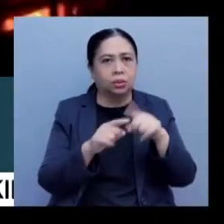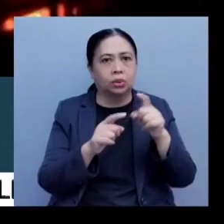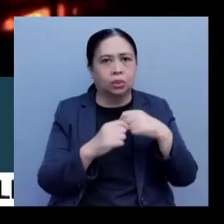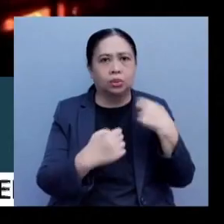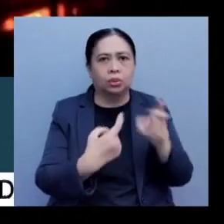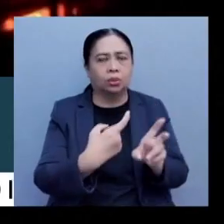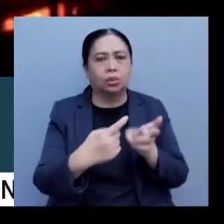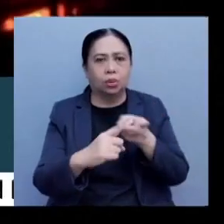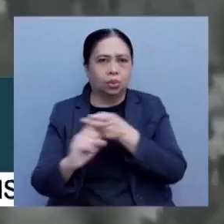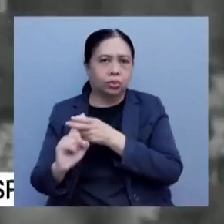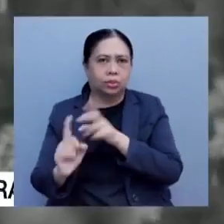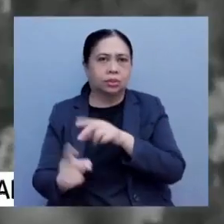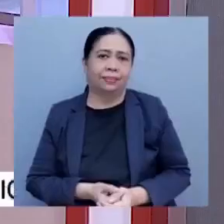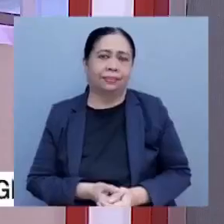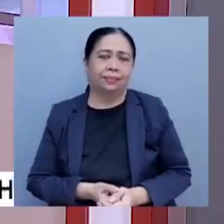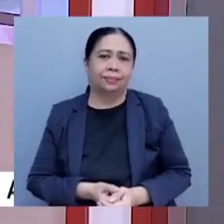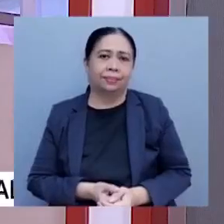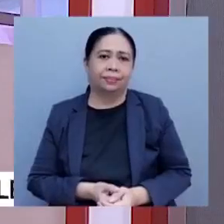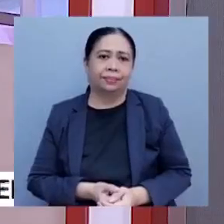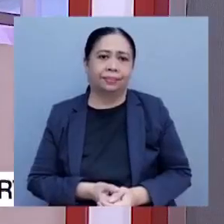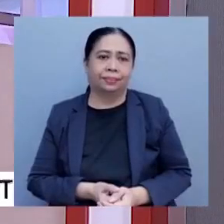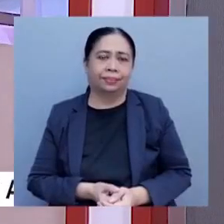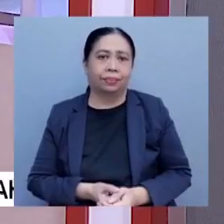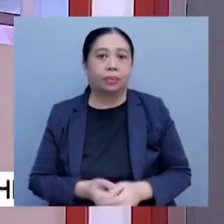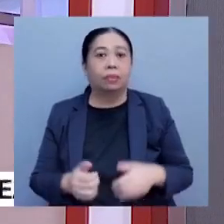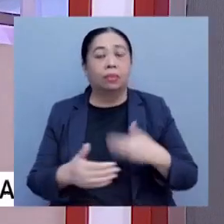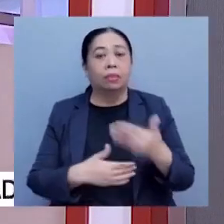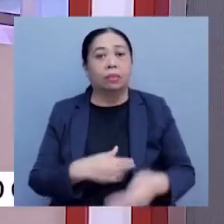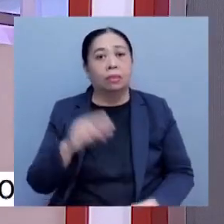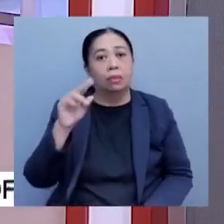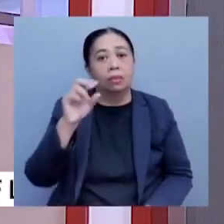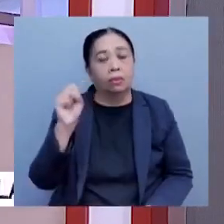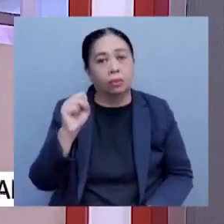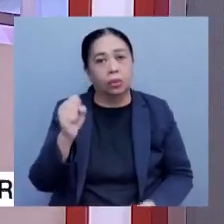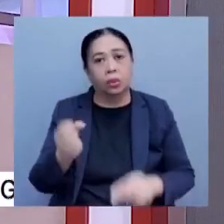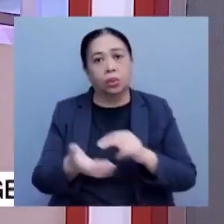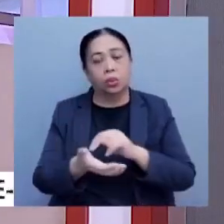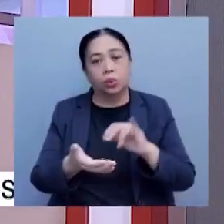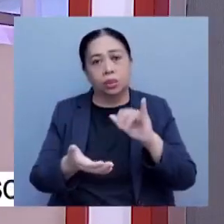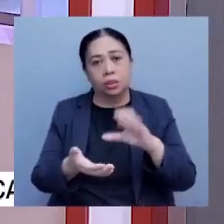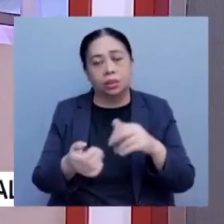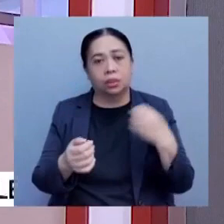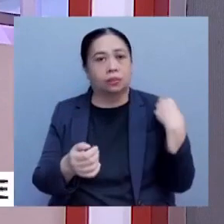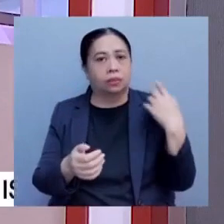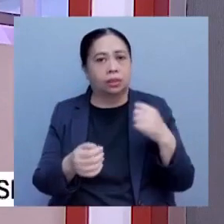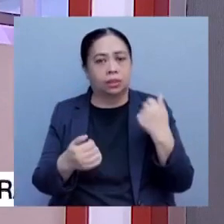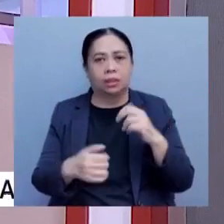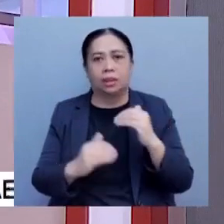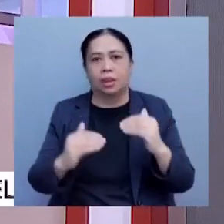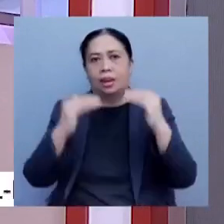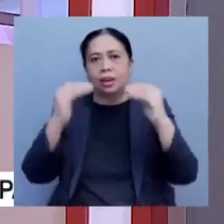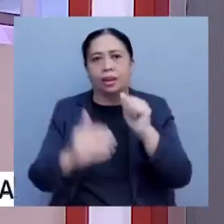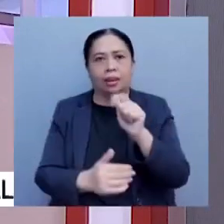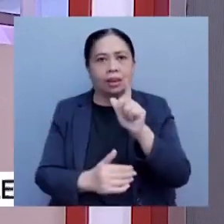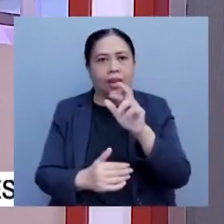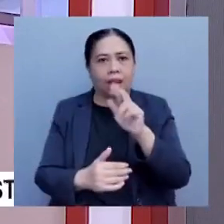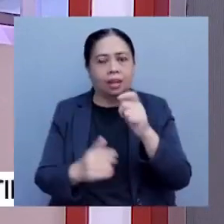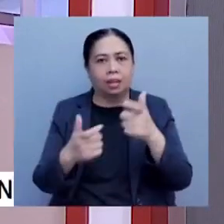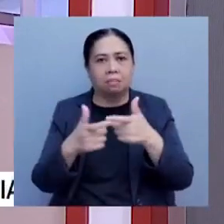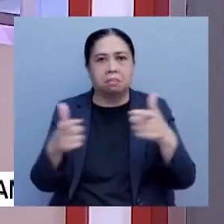hostage by Hamas. In the U.S., New York officials are on high alert ahead of planned